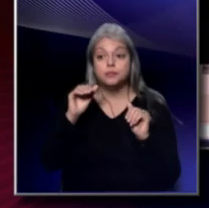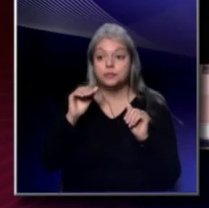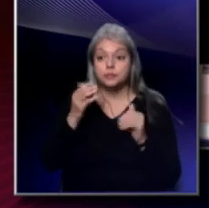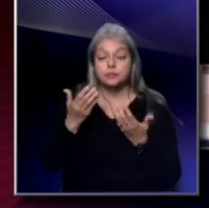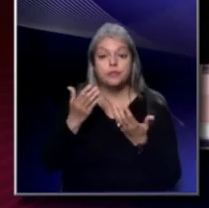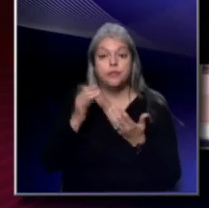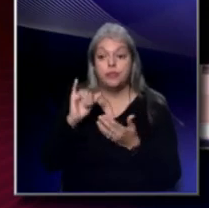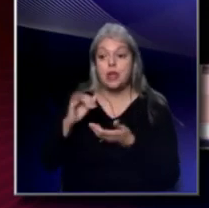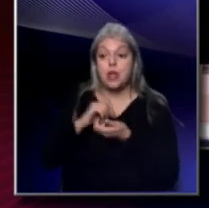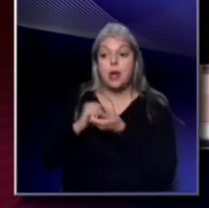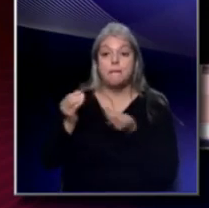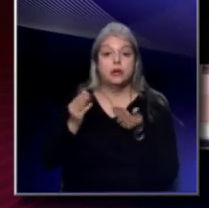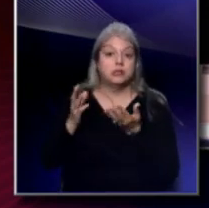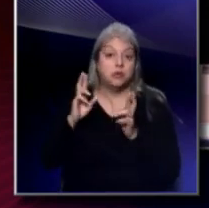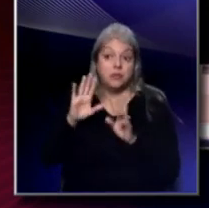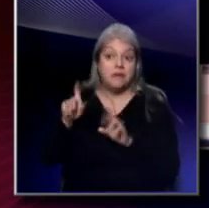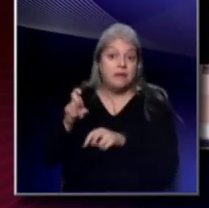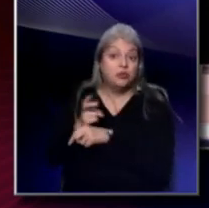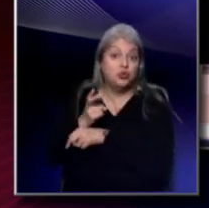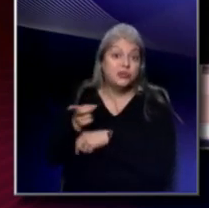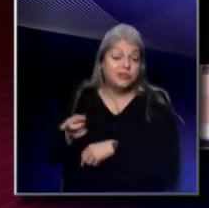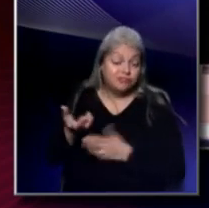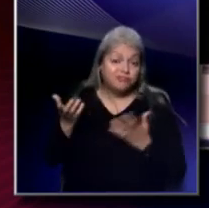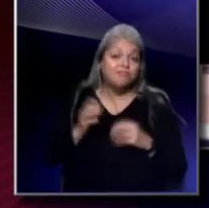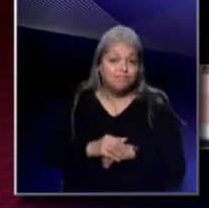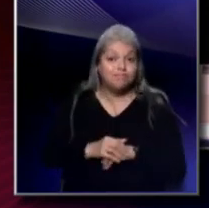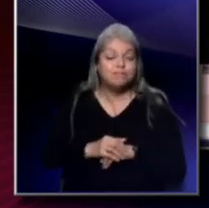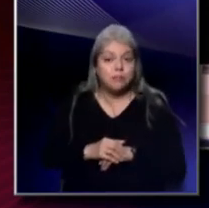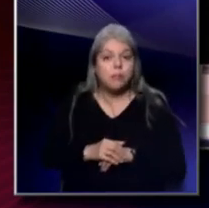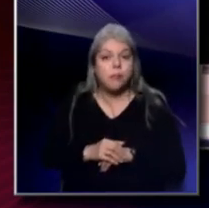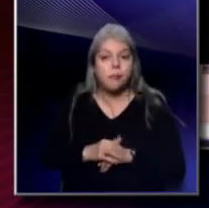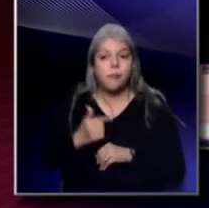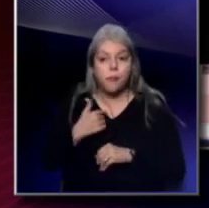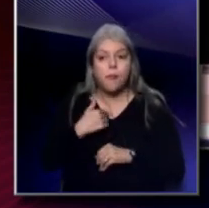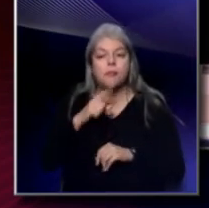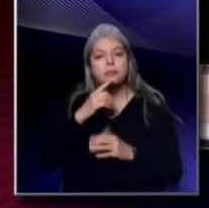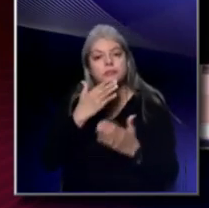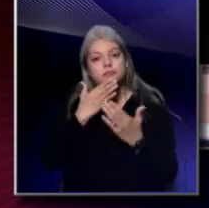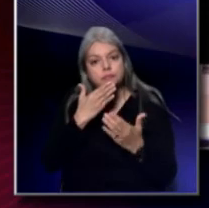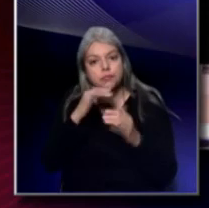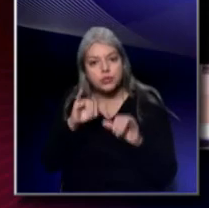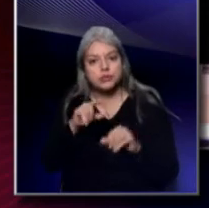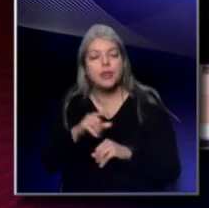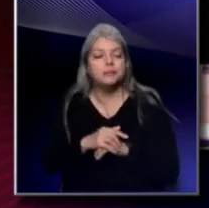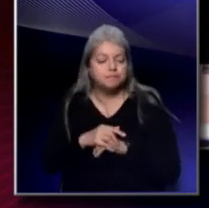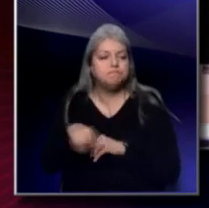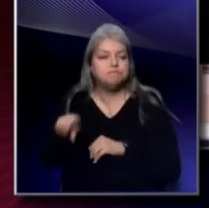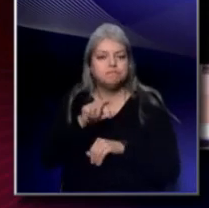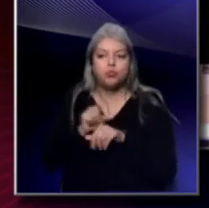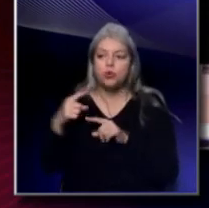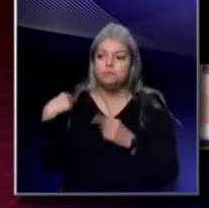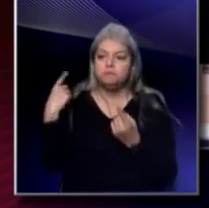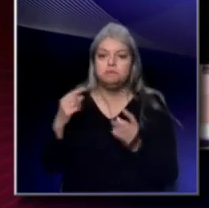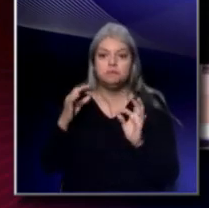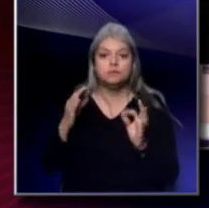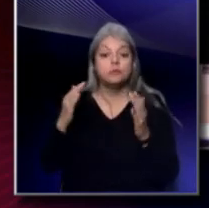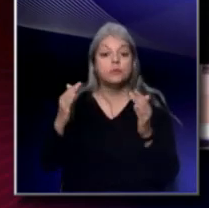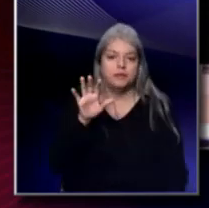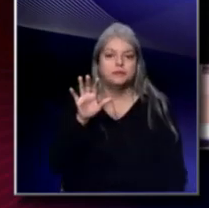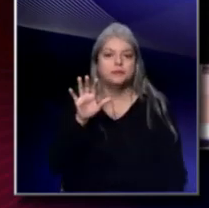the ombudsman never has to be used. So I very much appreciate that work. Okay. Next